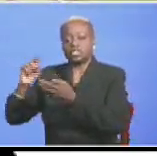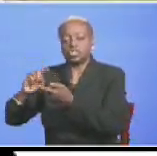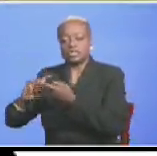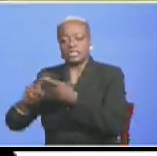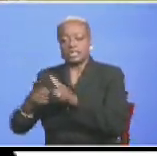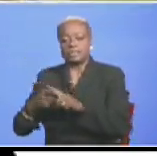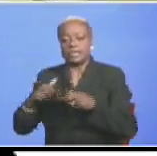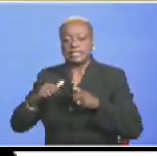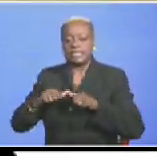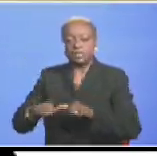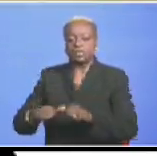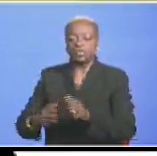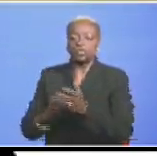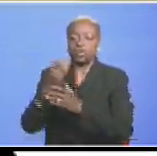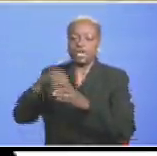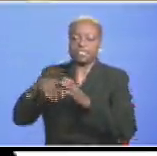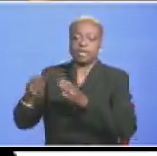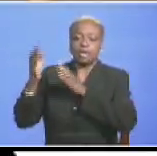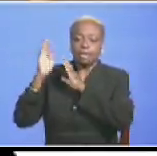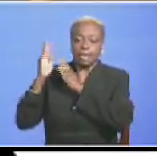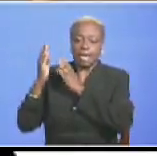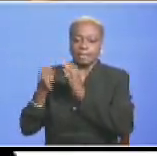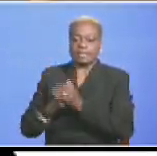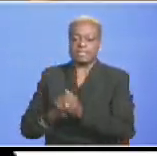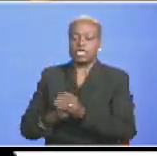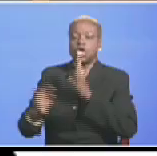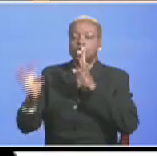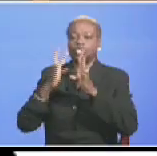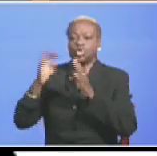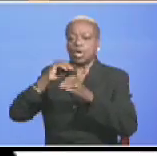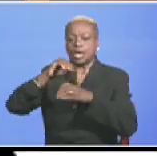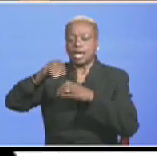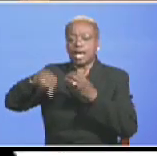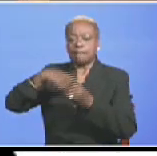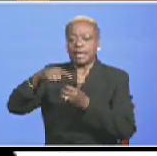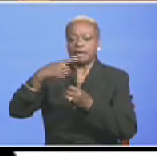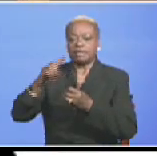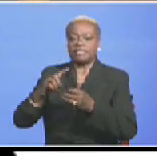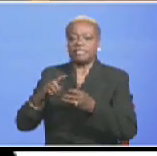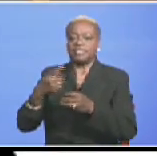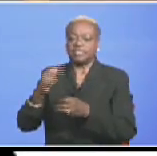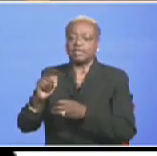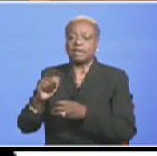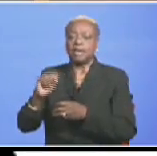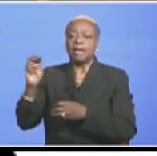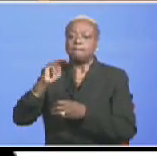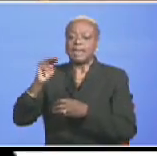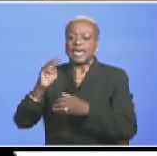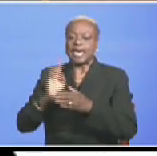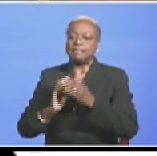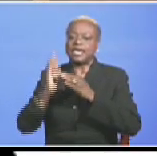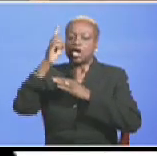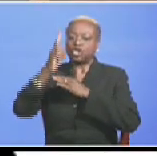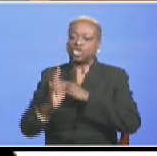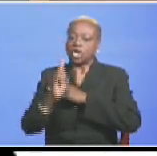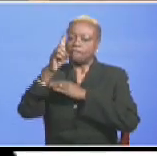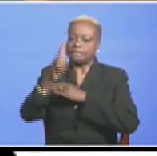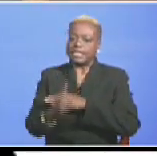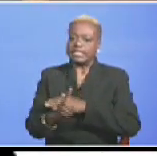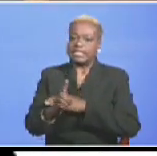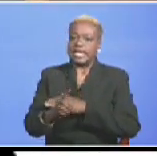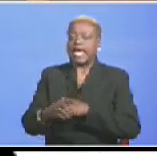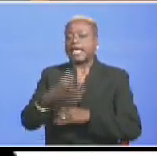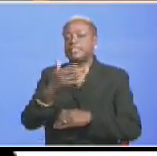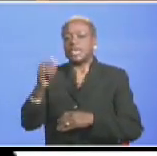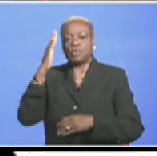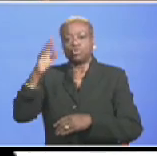travel. Just let's talk about Miami Dolphins and the love the Bahamians have for the Miami Dolphins, and they will literally travel to Miami for a